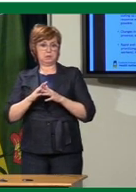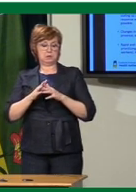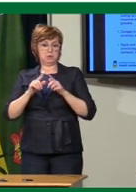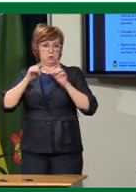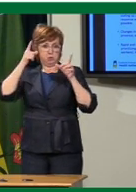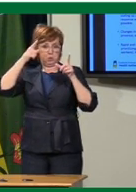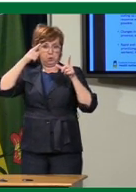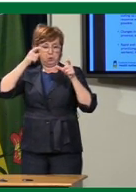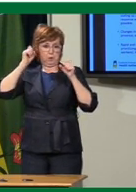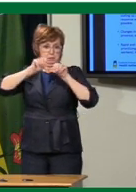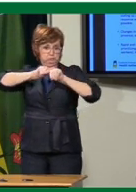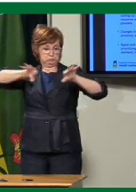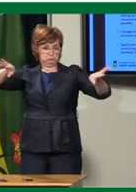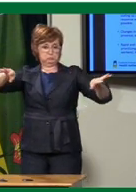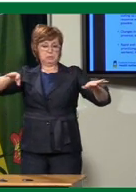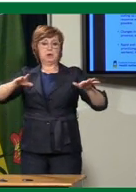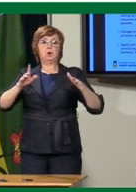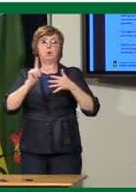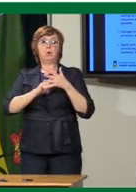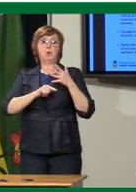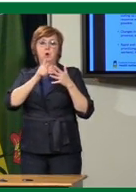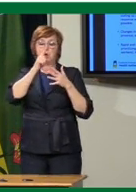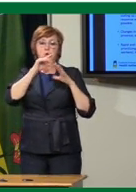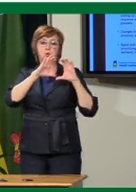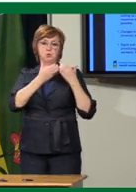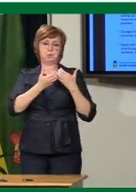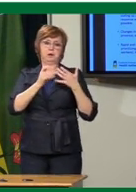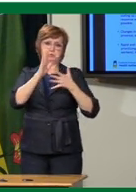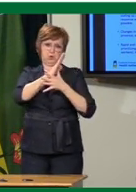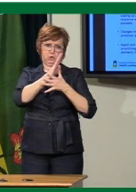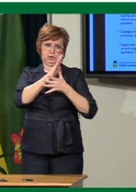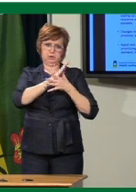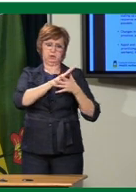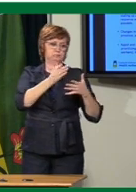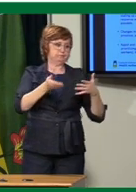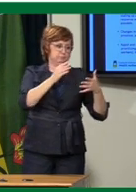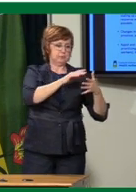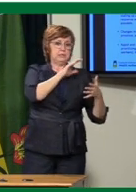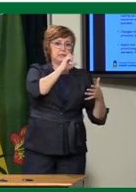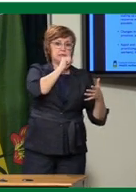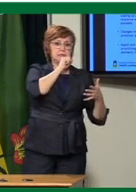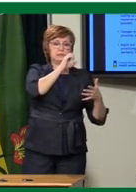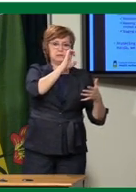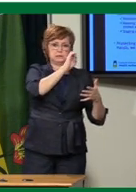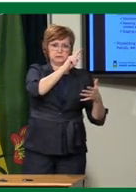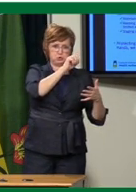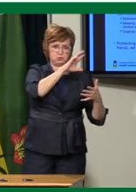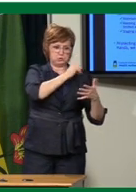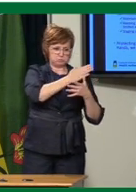prioritized key populations is underway, being led by the Ministry of Health.